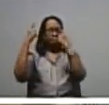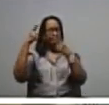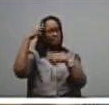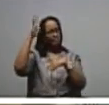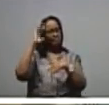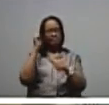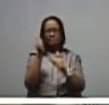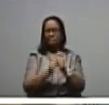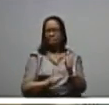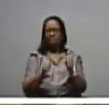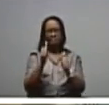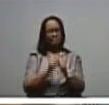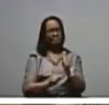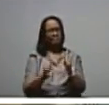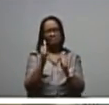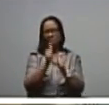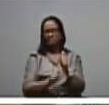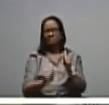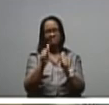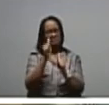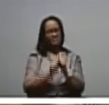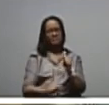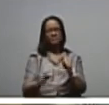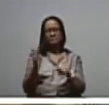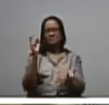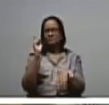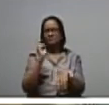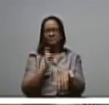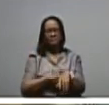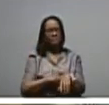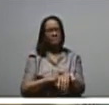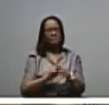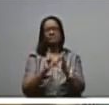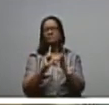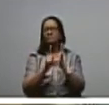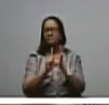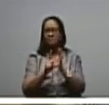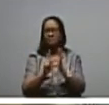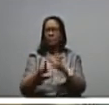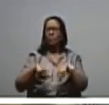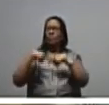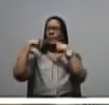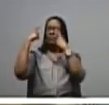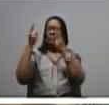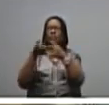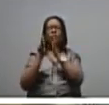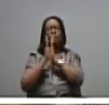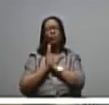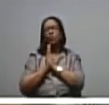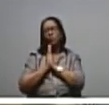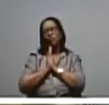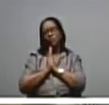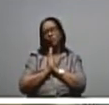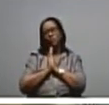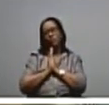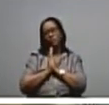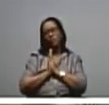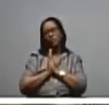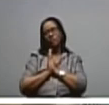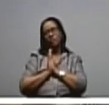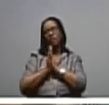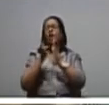lives, 24/7, to go for healing and strength, for blessing